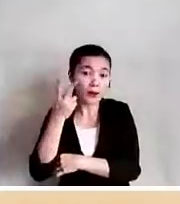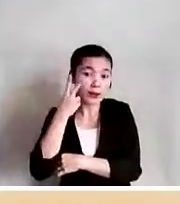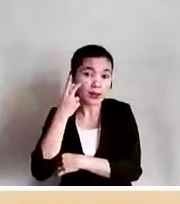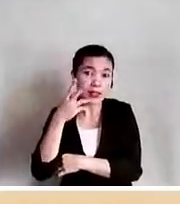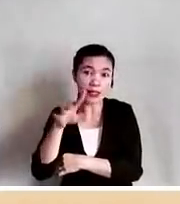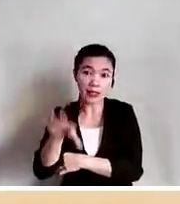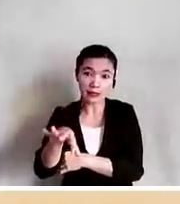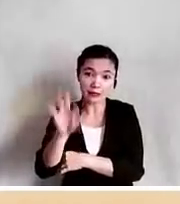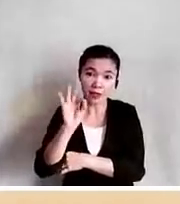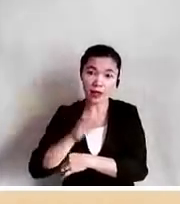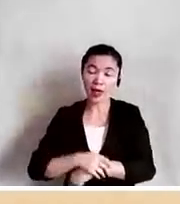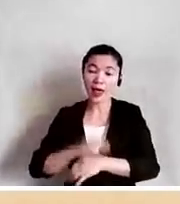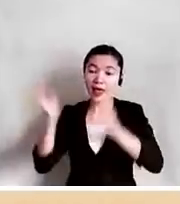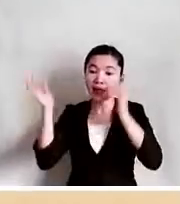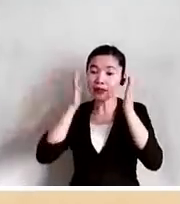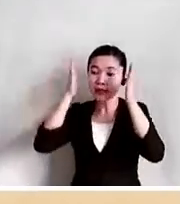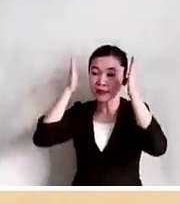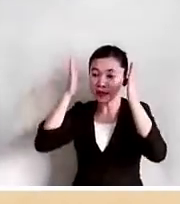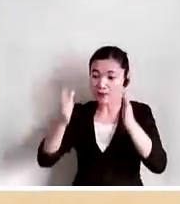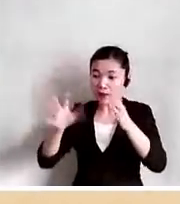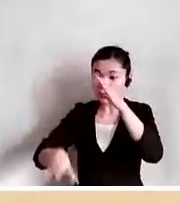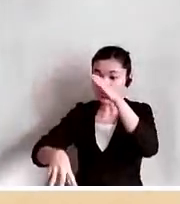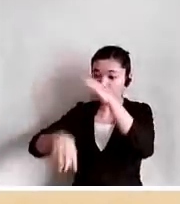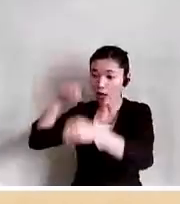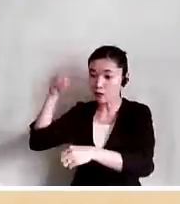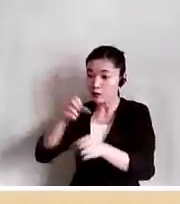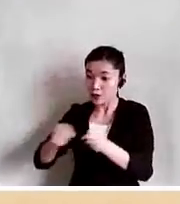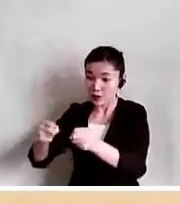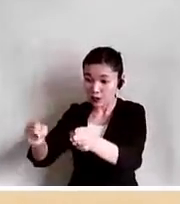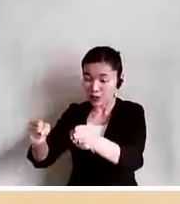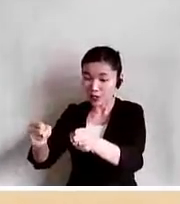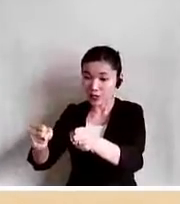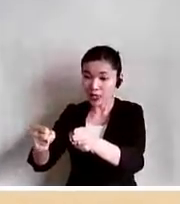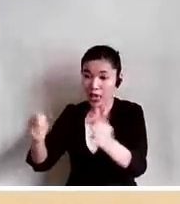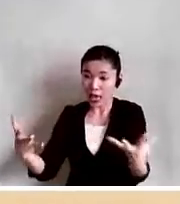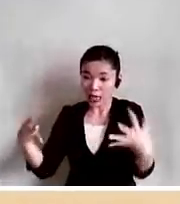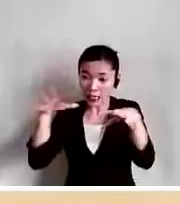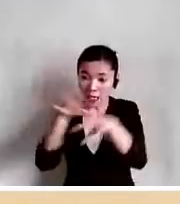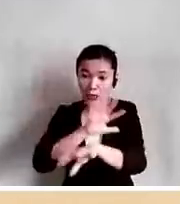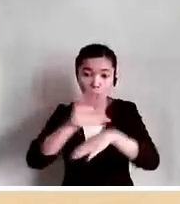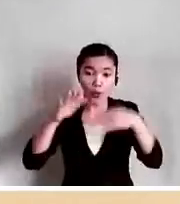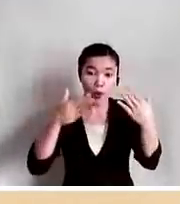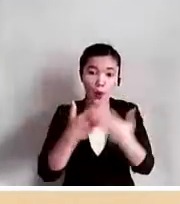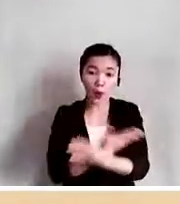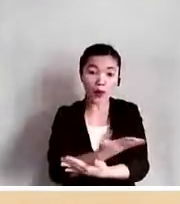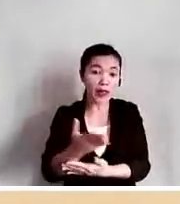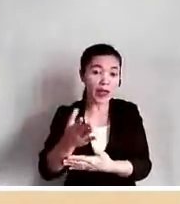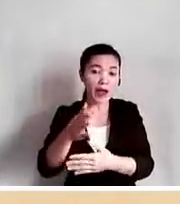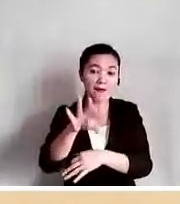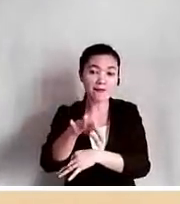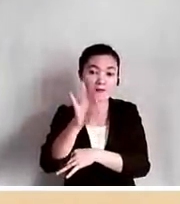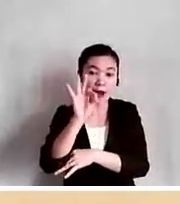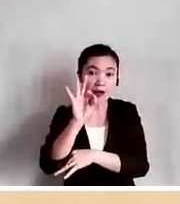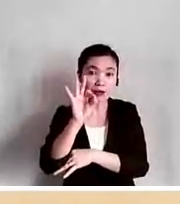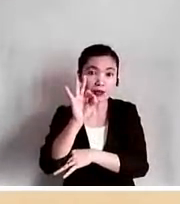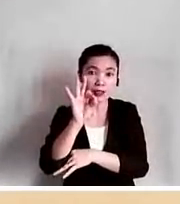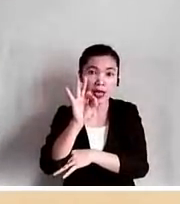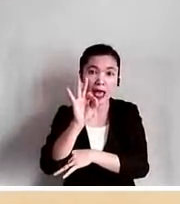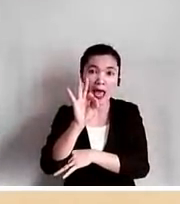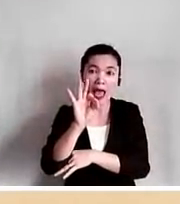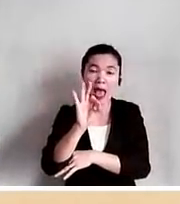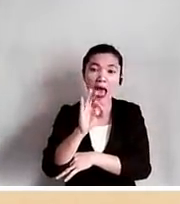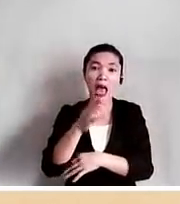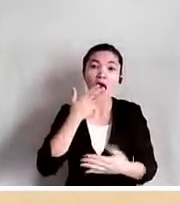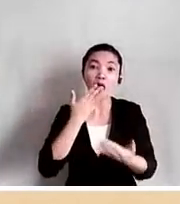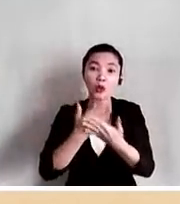The servants went out into the streets and gathered all they found, bad and good alike,